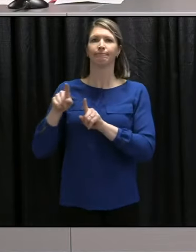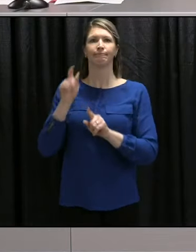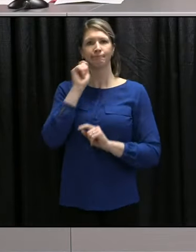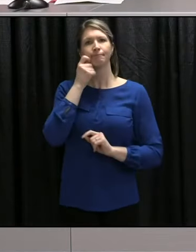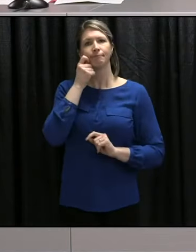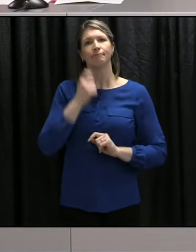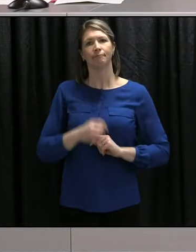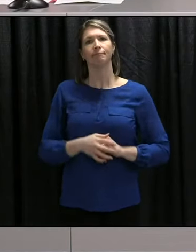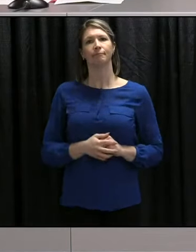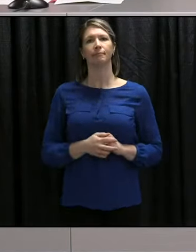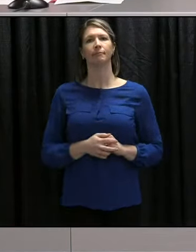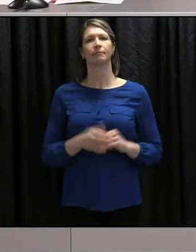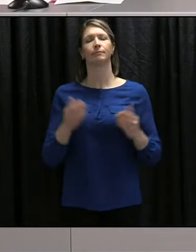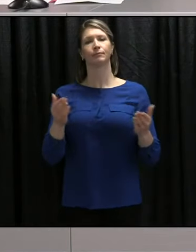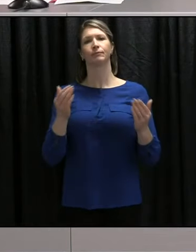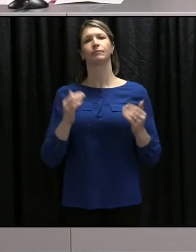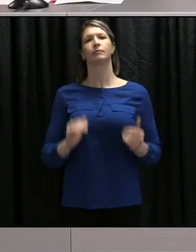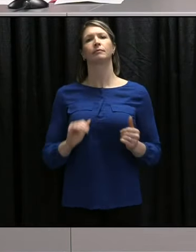Please go ahead.